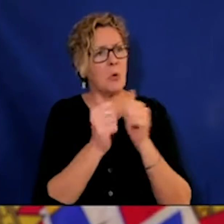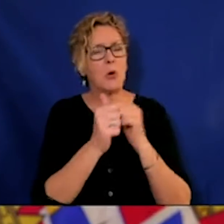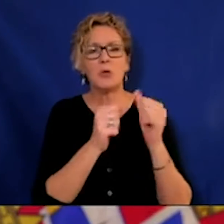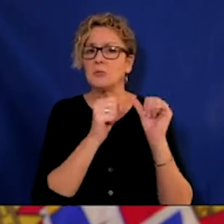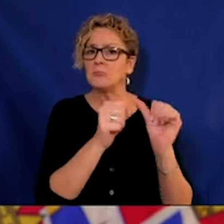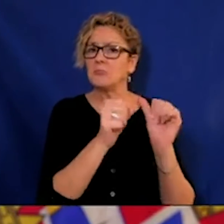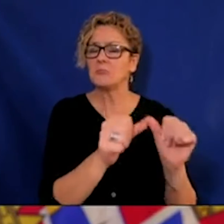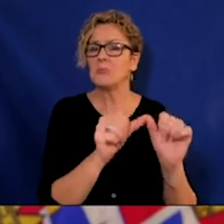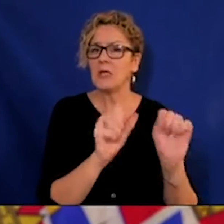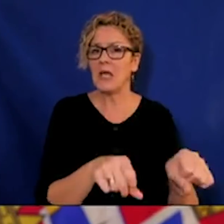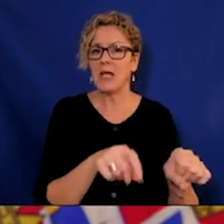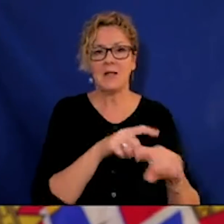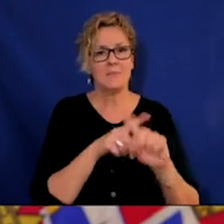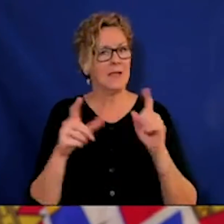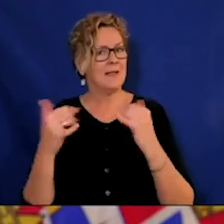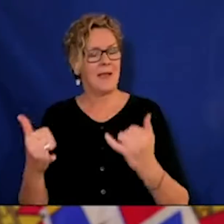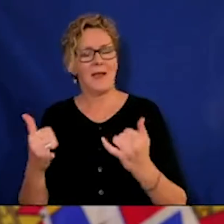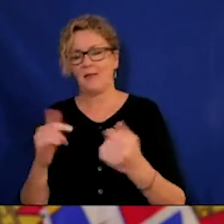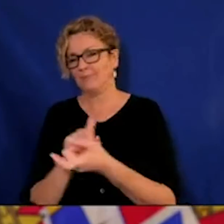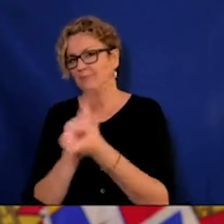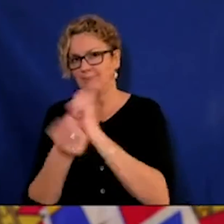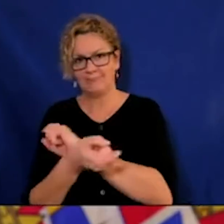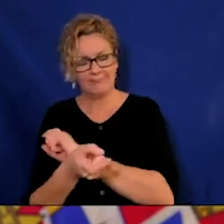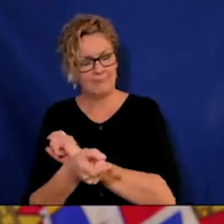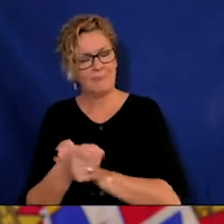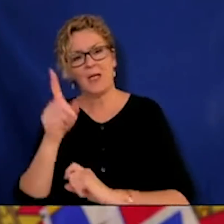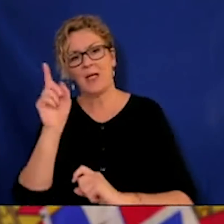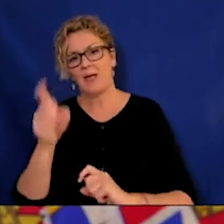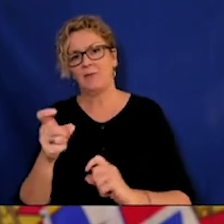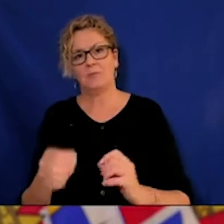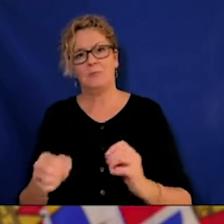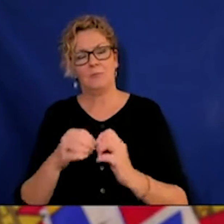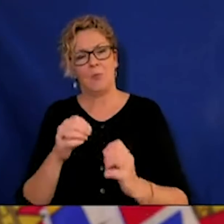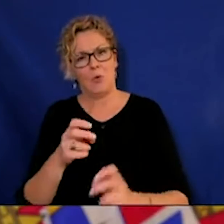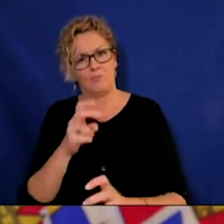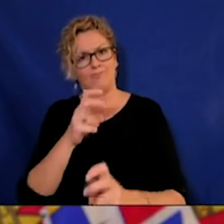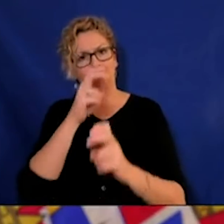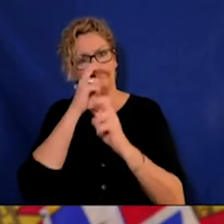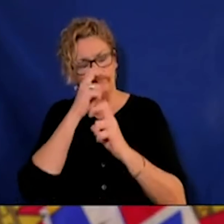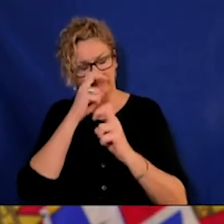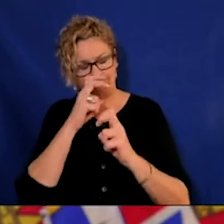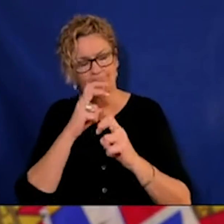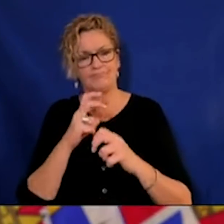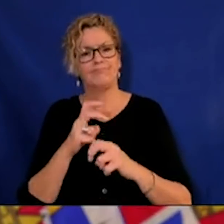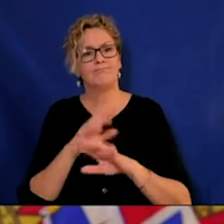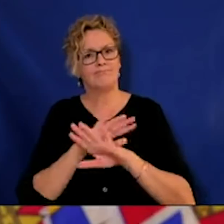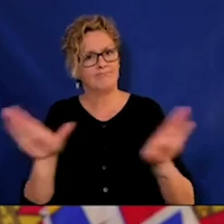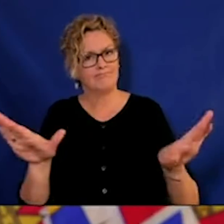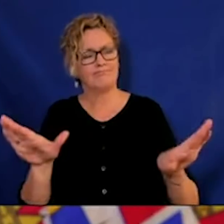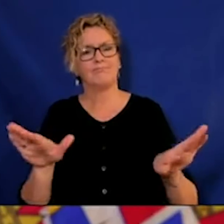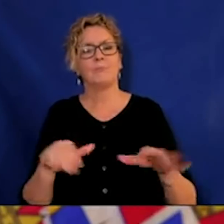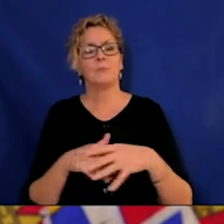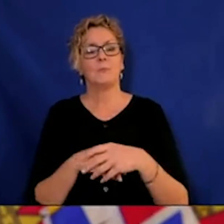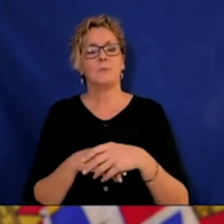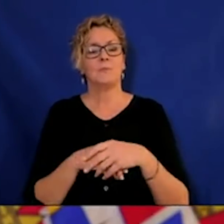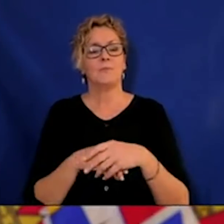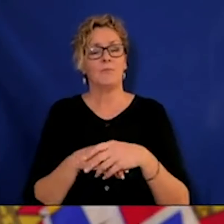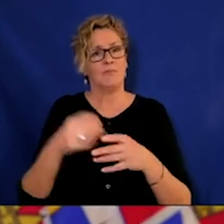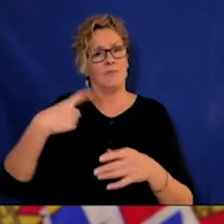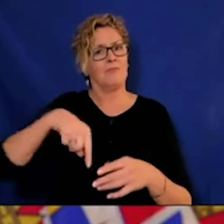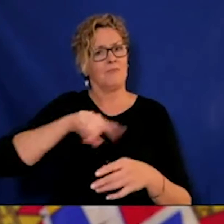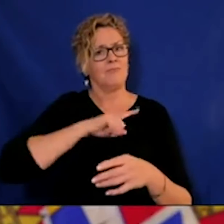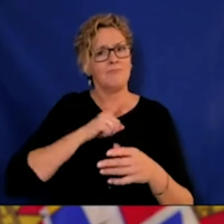developing advanced guidelines based on what we have found here in BC, in Canada, and from the literature around the world. And